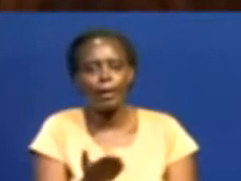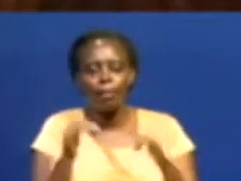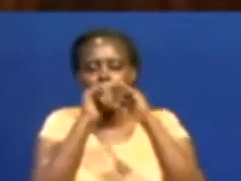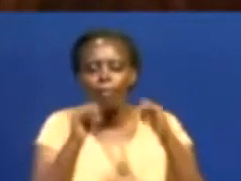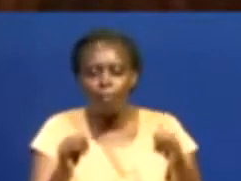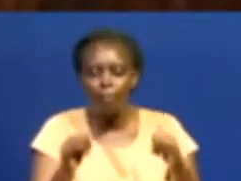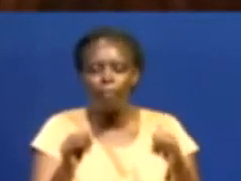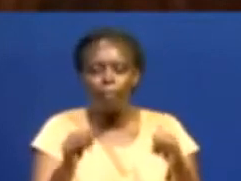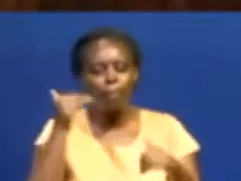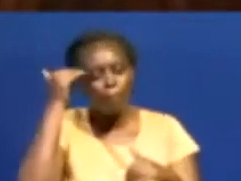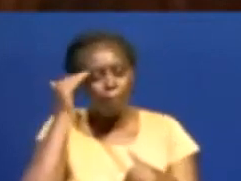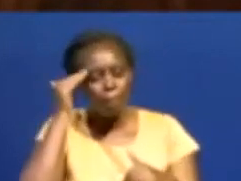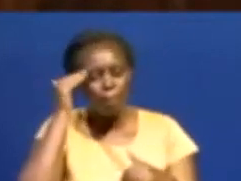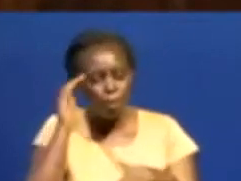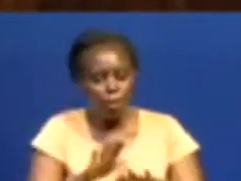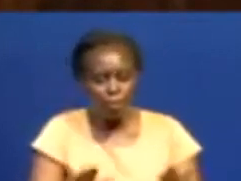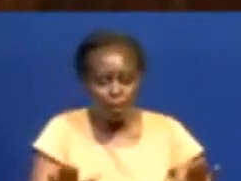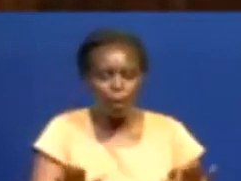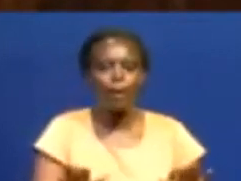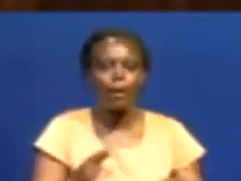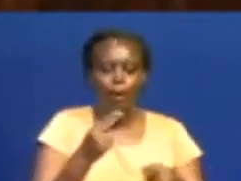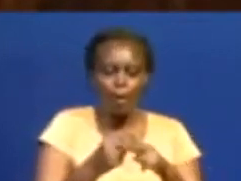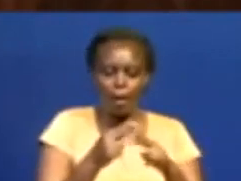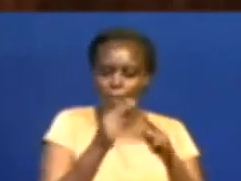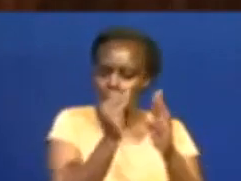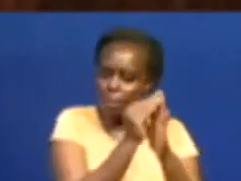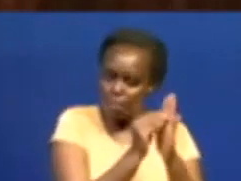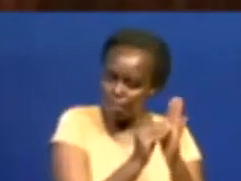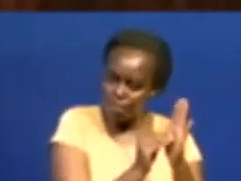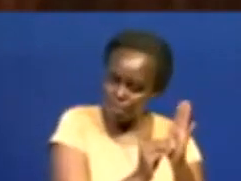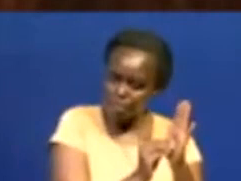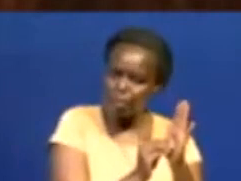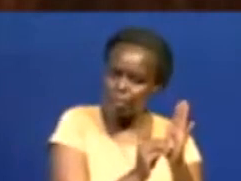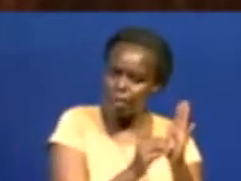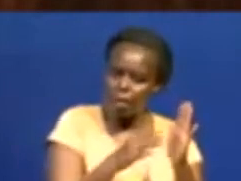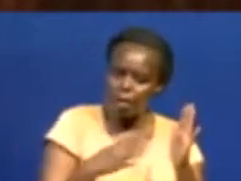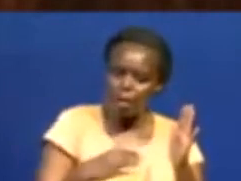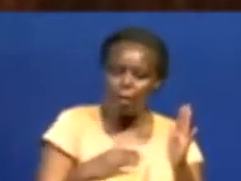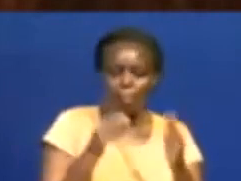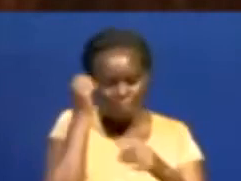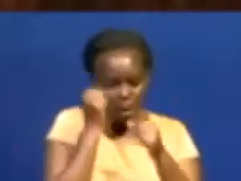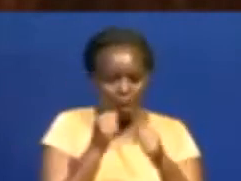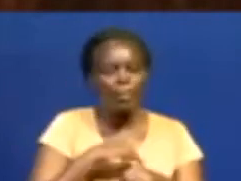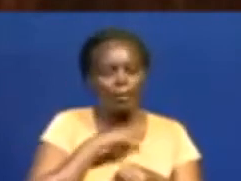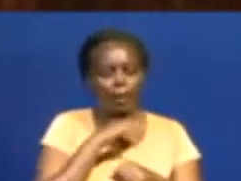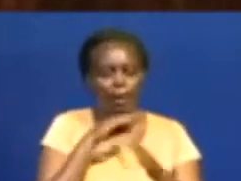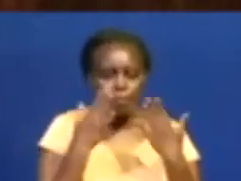plaques, memorial parks with the names of those who lost their life in the line of